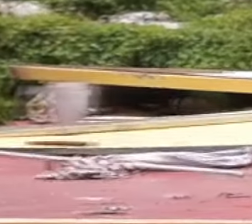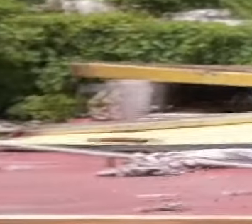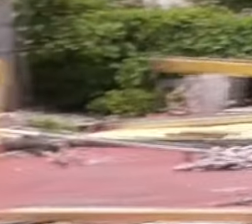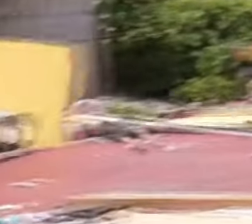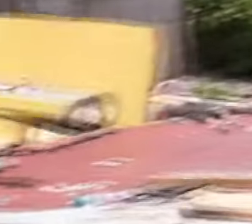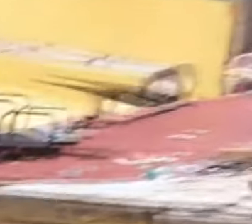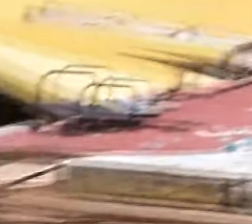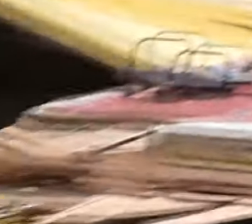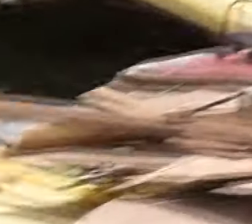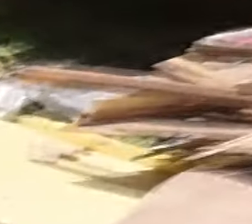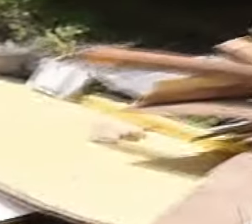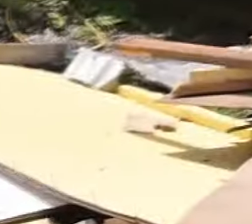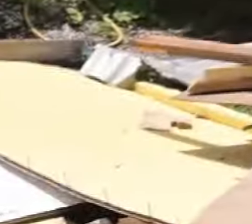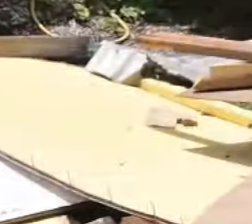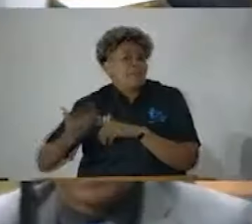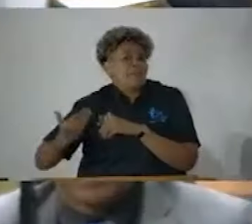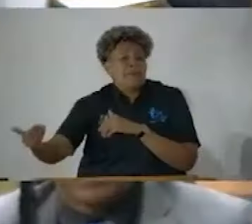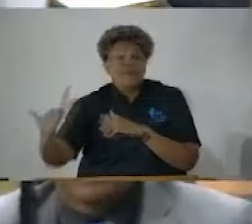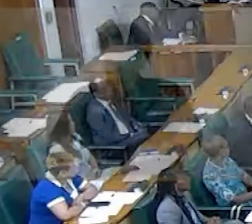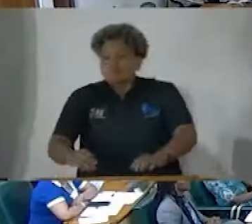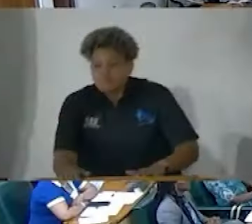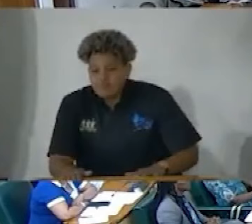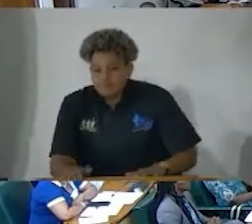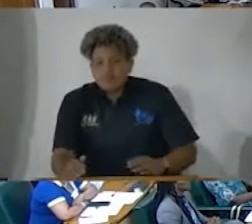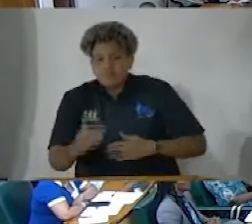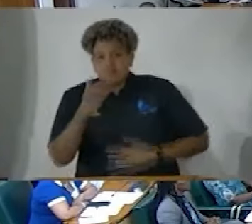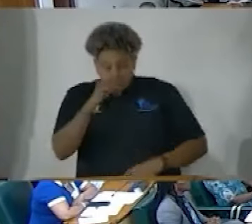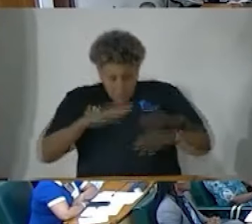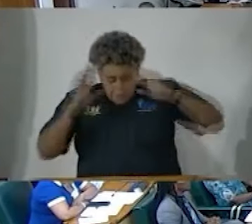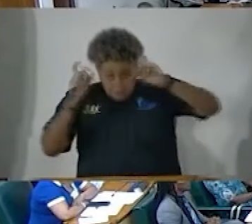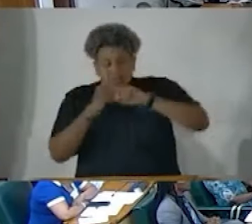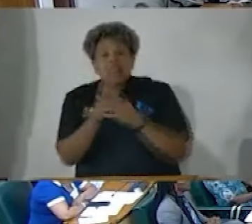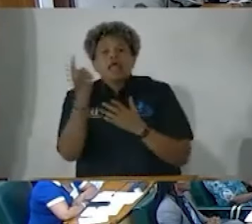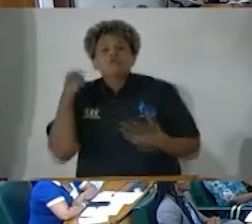are ongoing, his government is working to alleviate the strain on